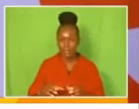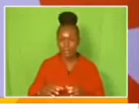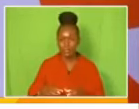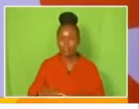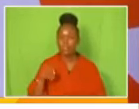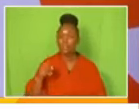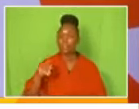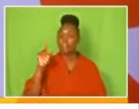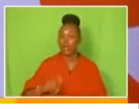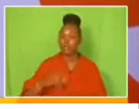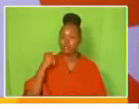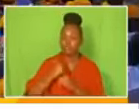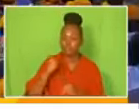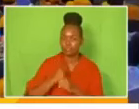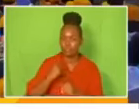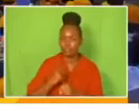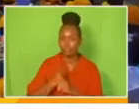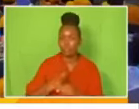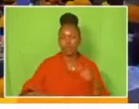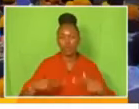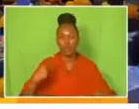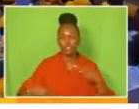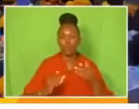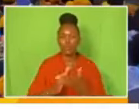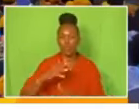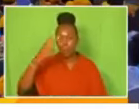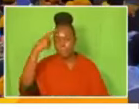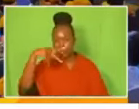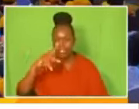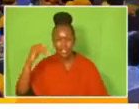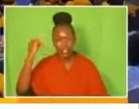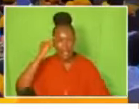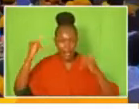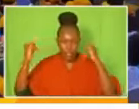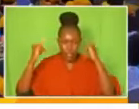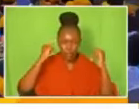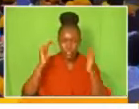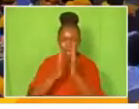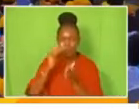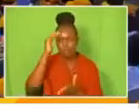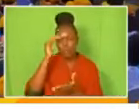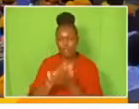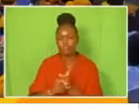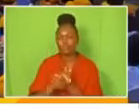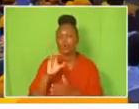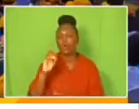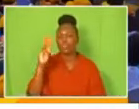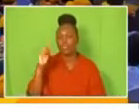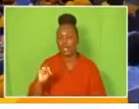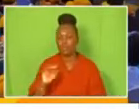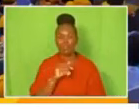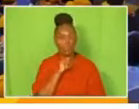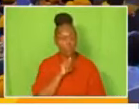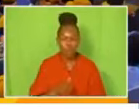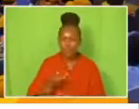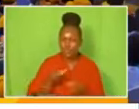on the platforms of policy, ideology, and beliefs of ODM, not